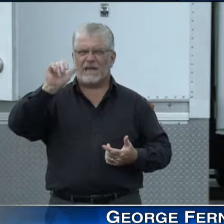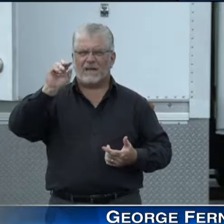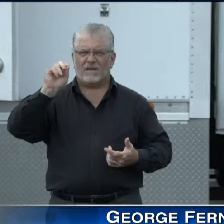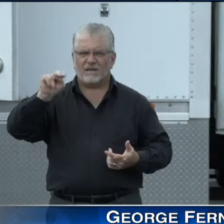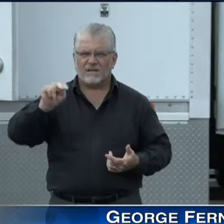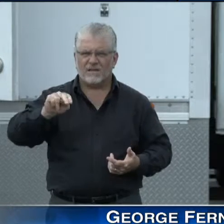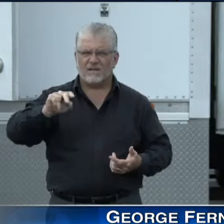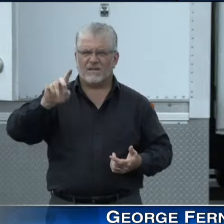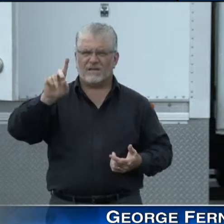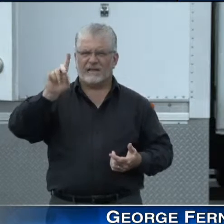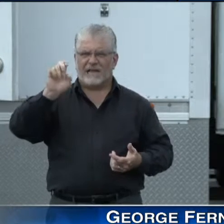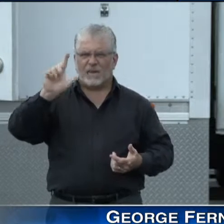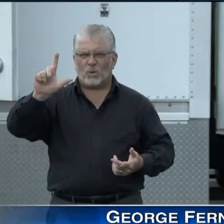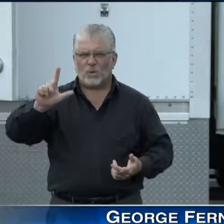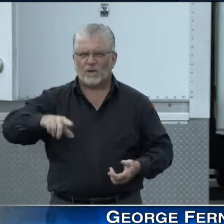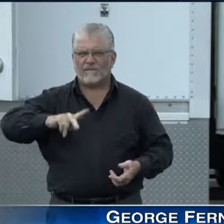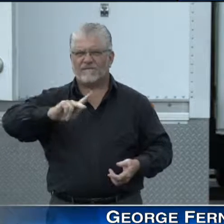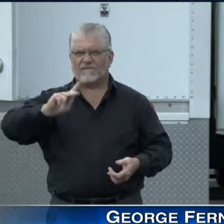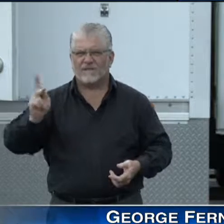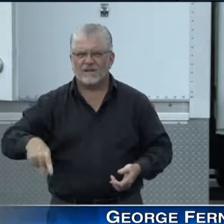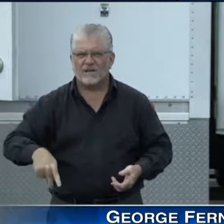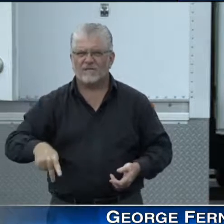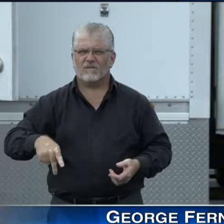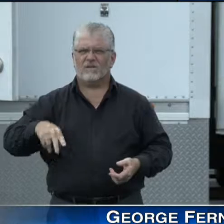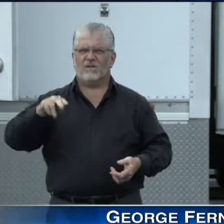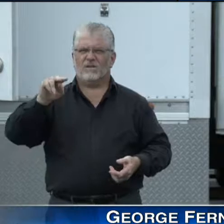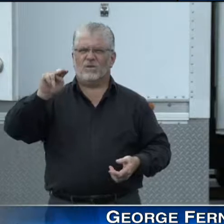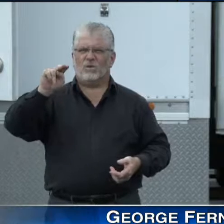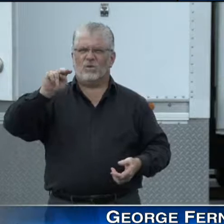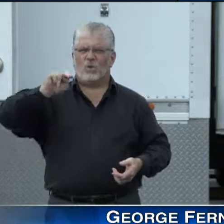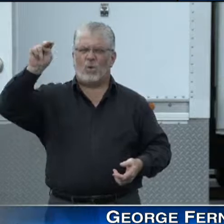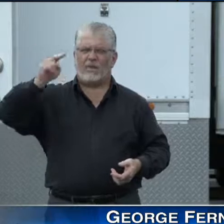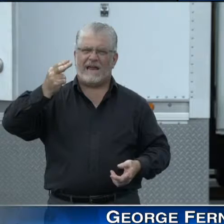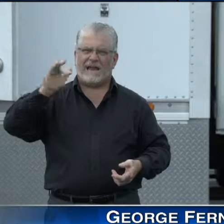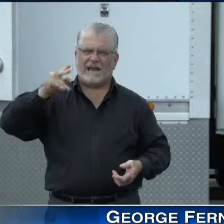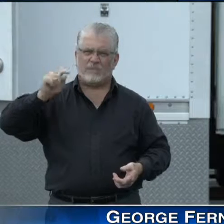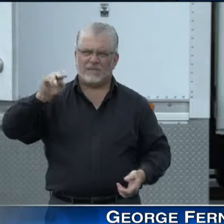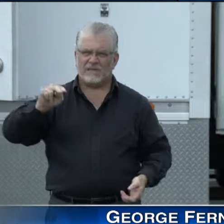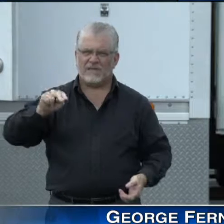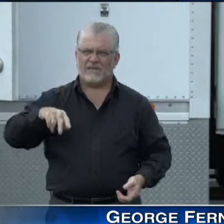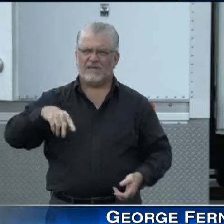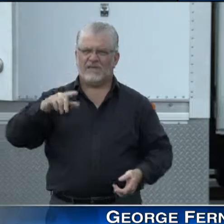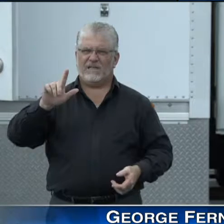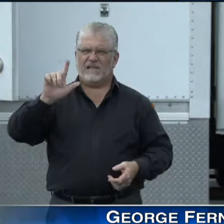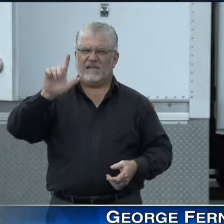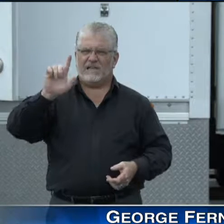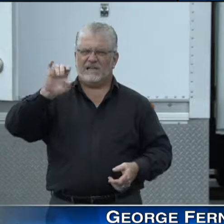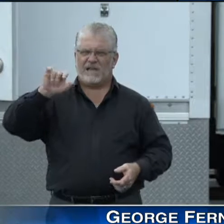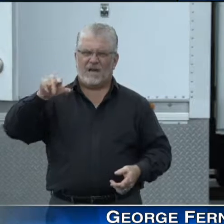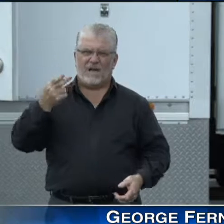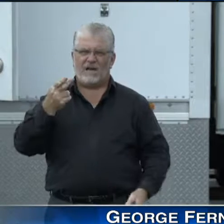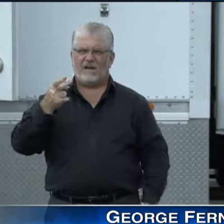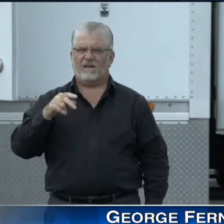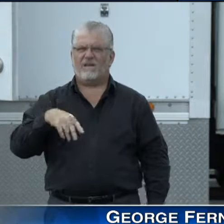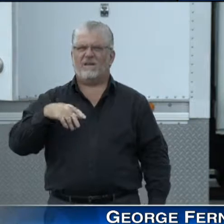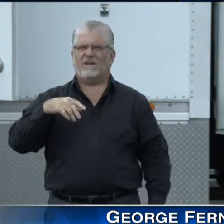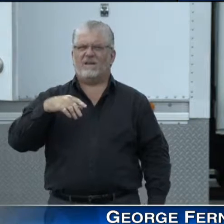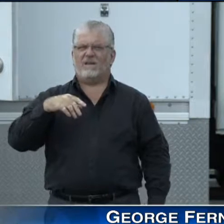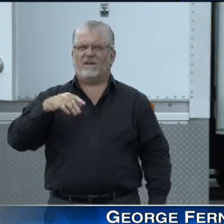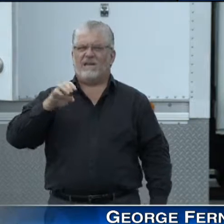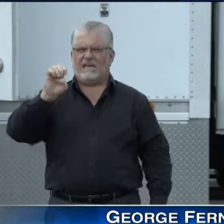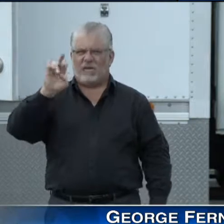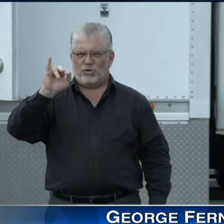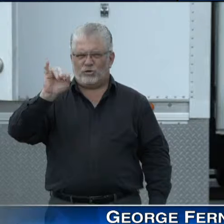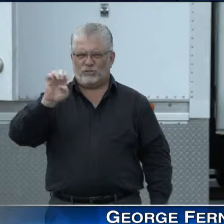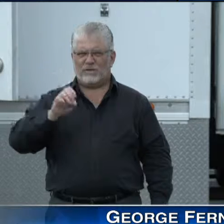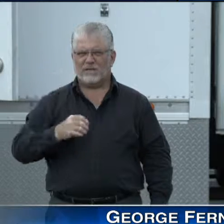Delaware, Philadelphia, Northampton, Lehigh, as well as Erie and Allegheny. There are plans to continue